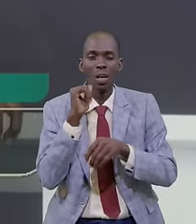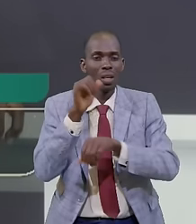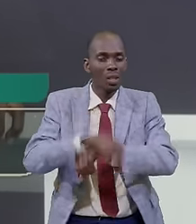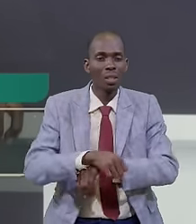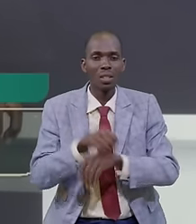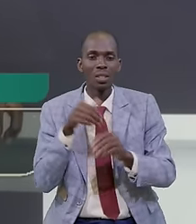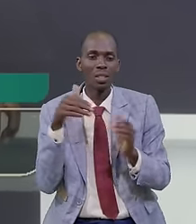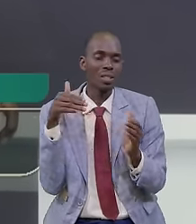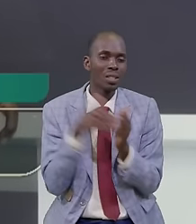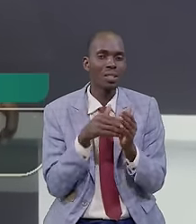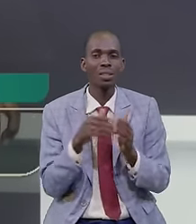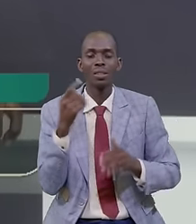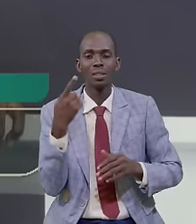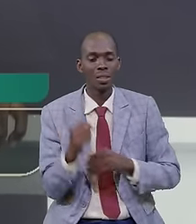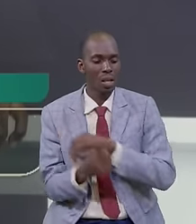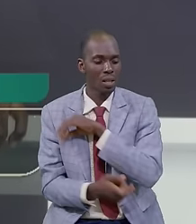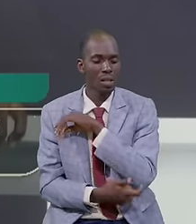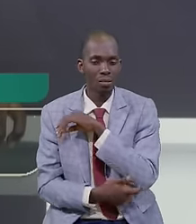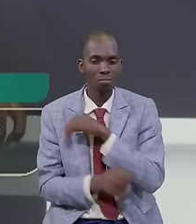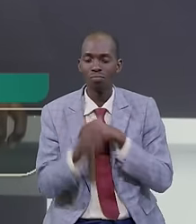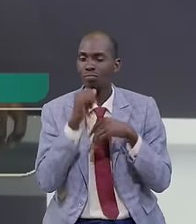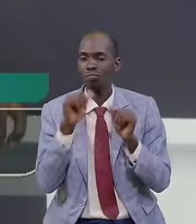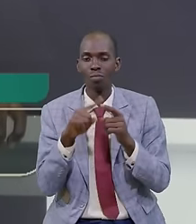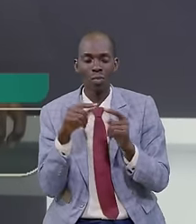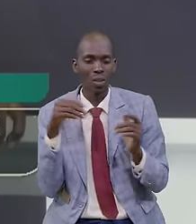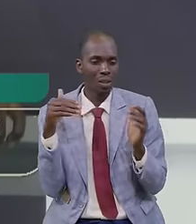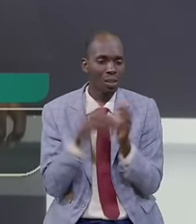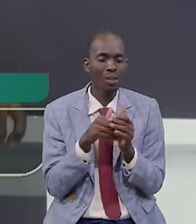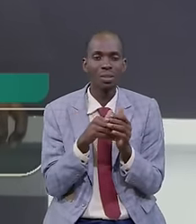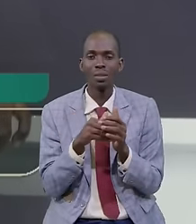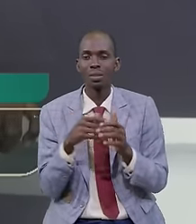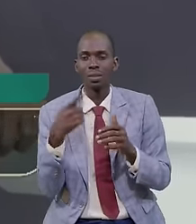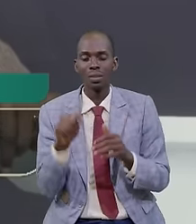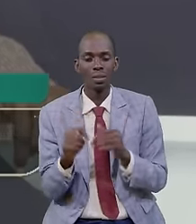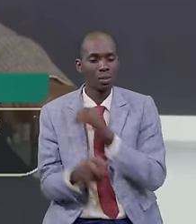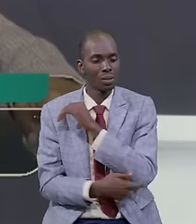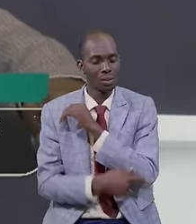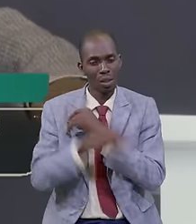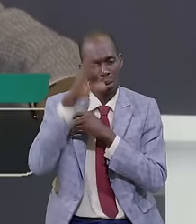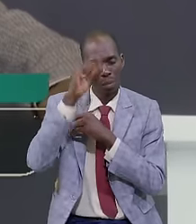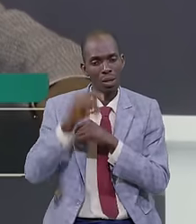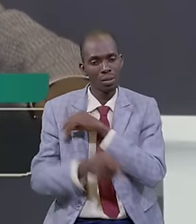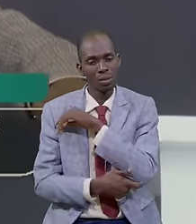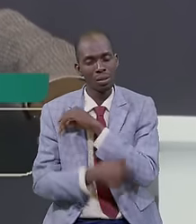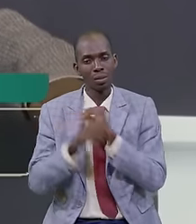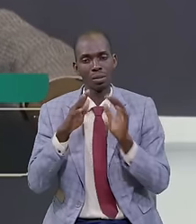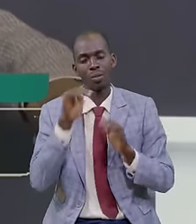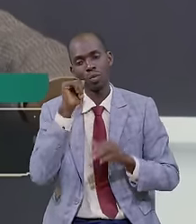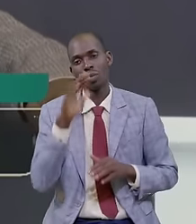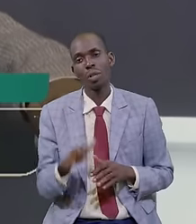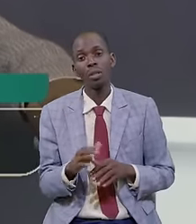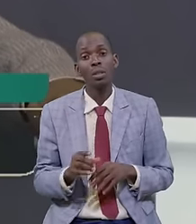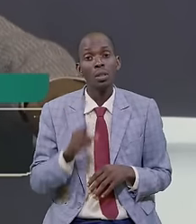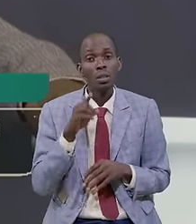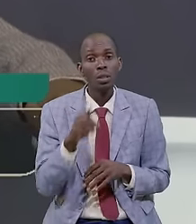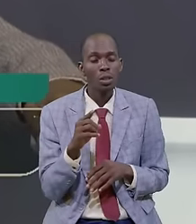against temptation, against the temptress, against the tempter. He knows one area, he has one